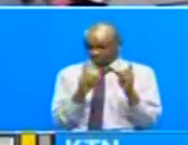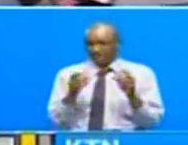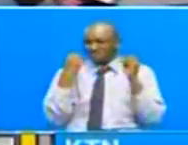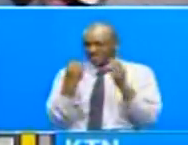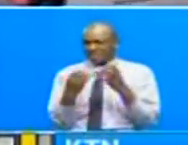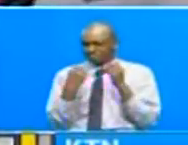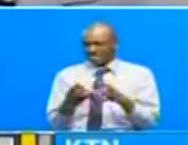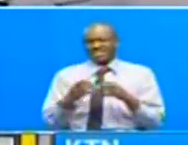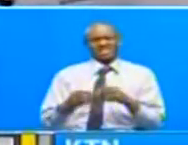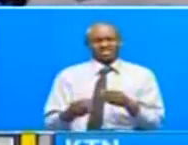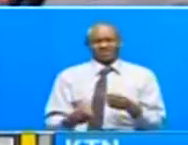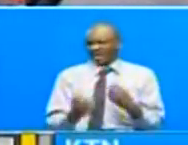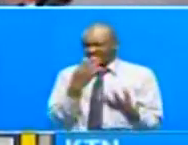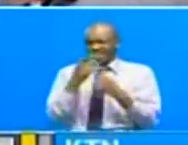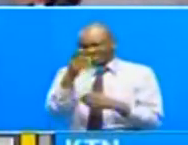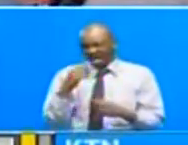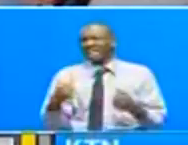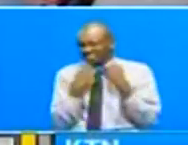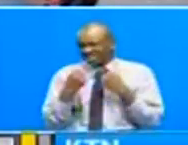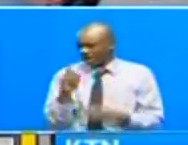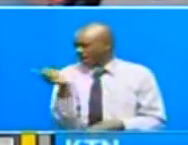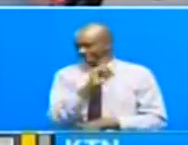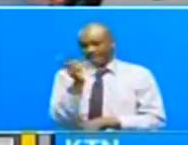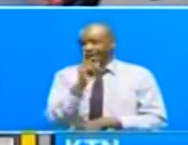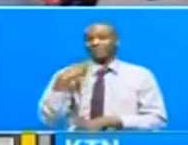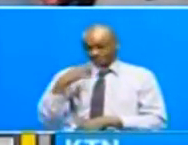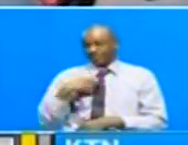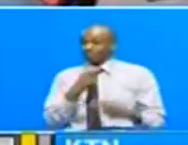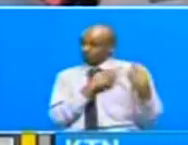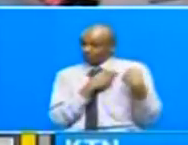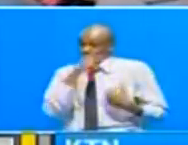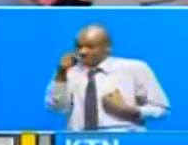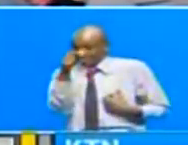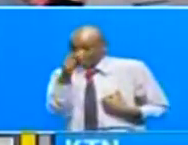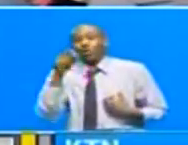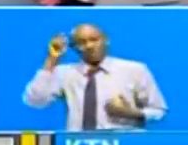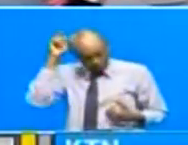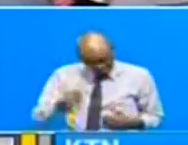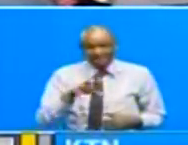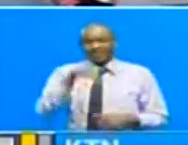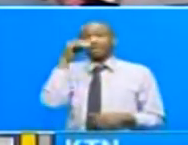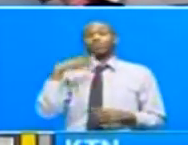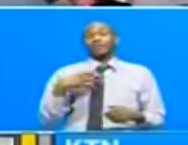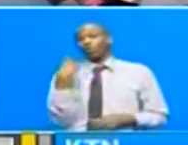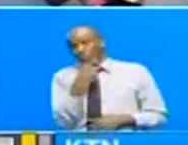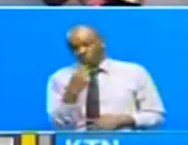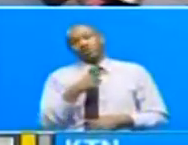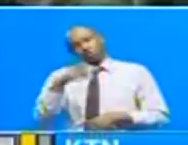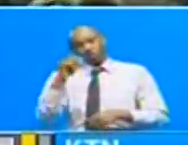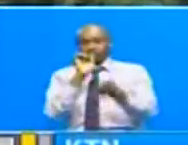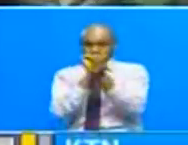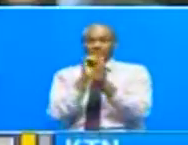many fires here. There are people responsible for them, and we must find out who they are and bring them to